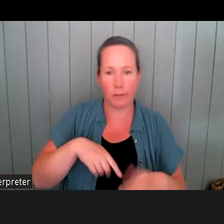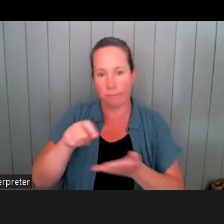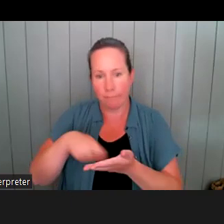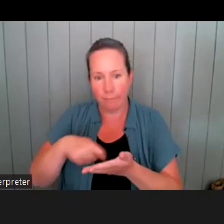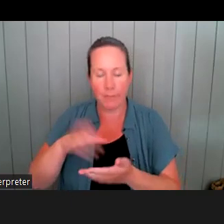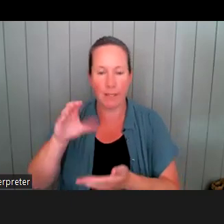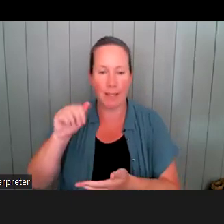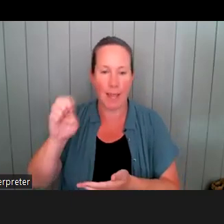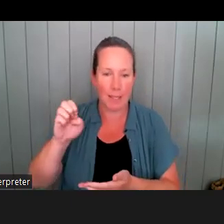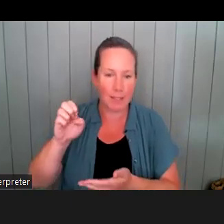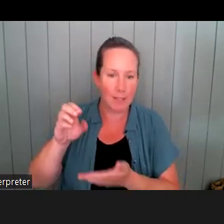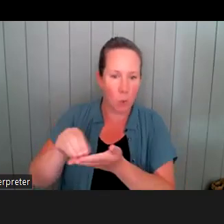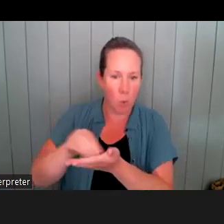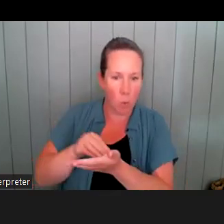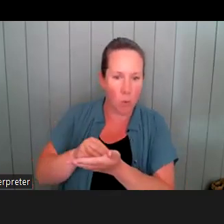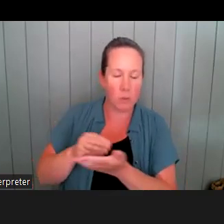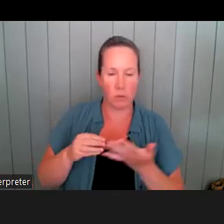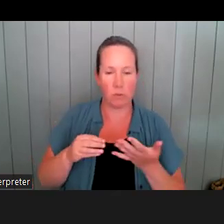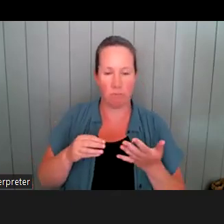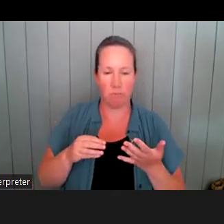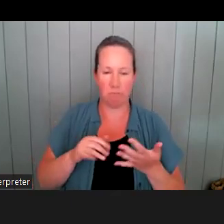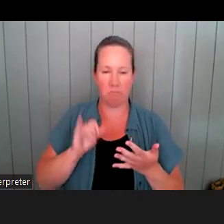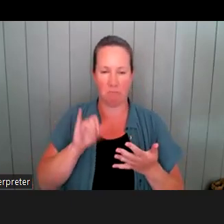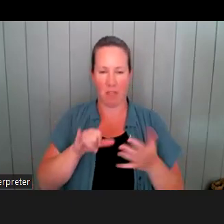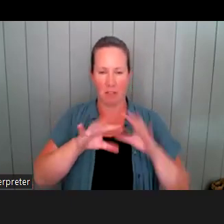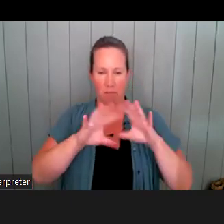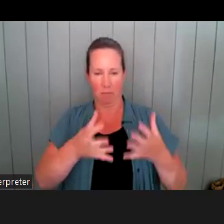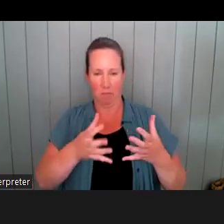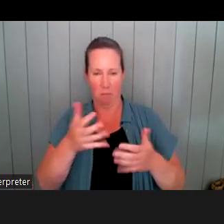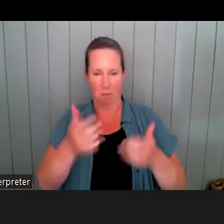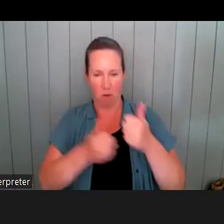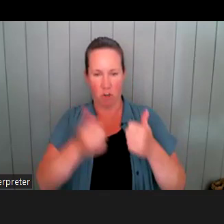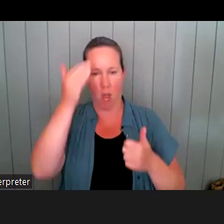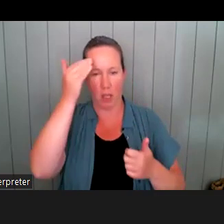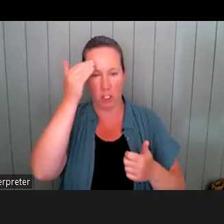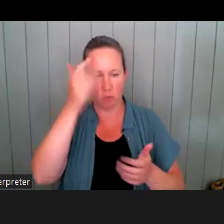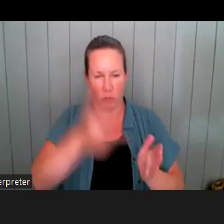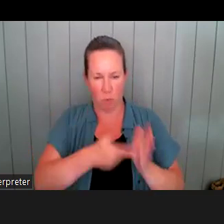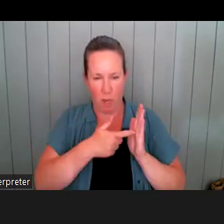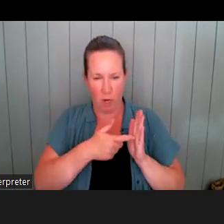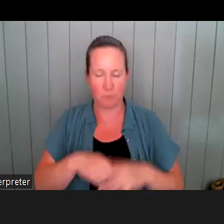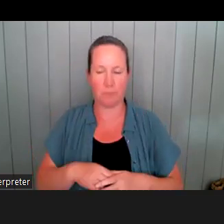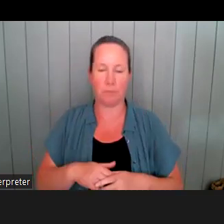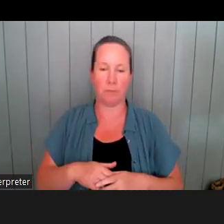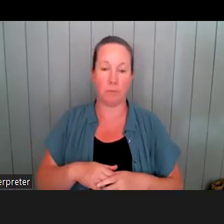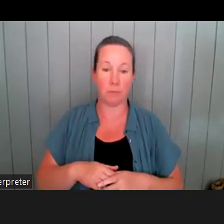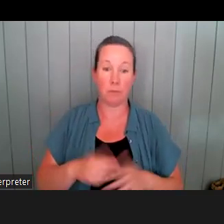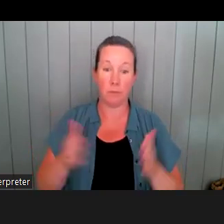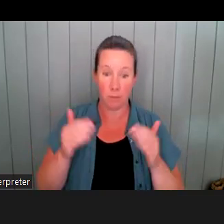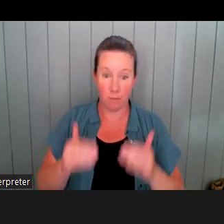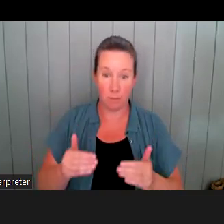all under knowledge. The health part is therapy and counseling. So some of us have